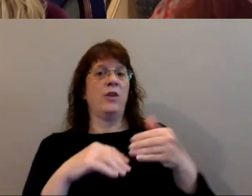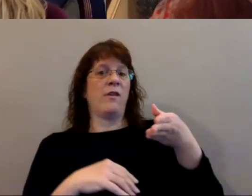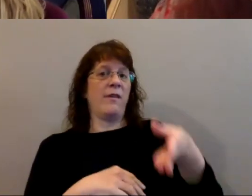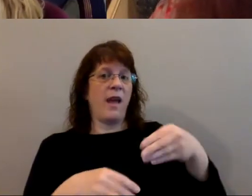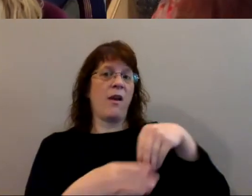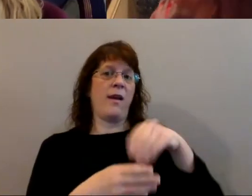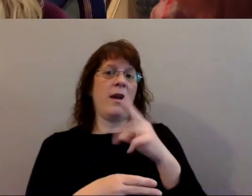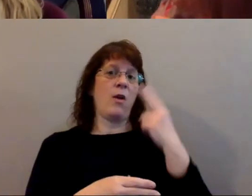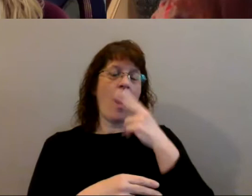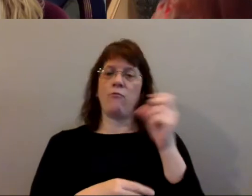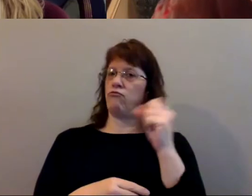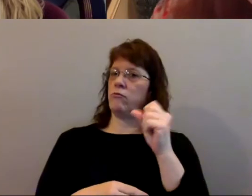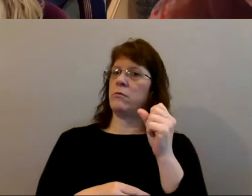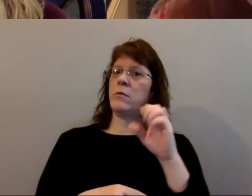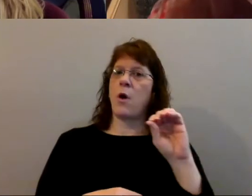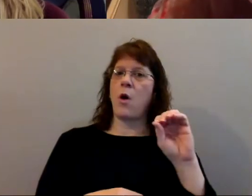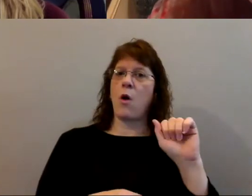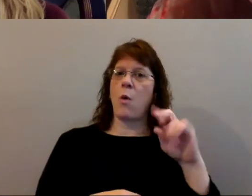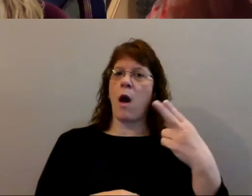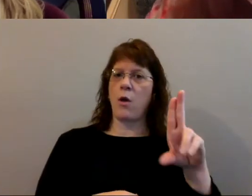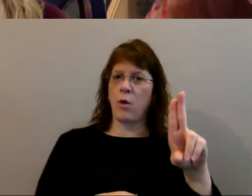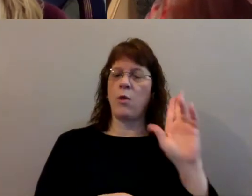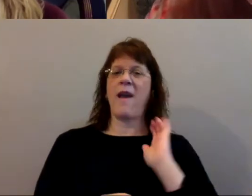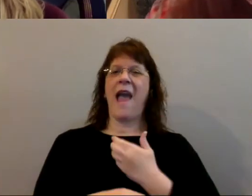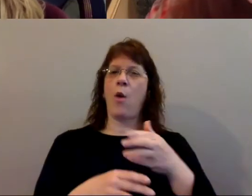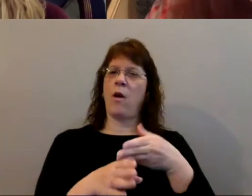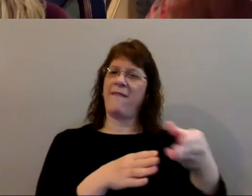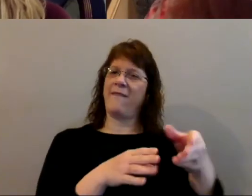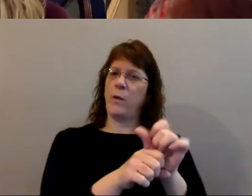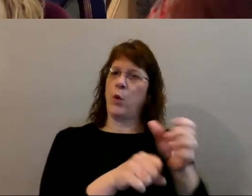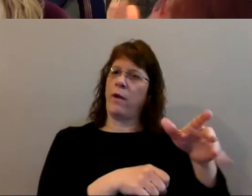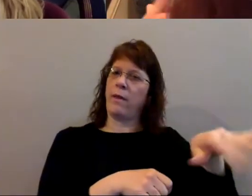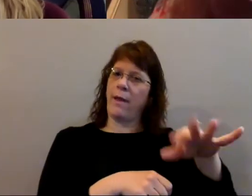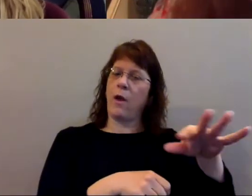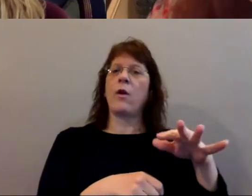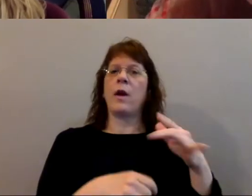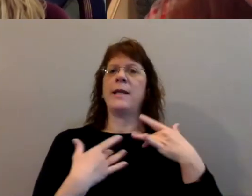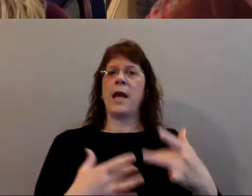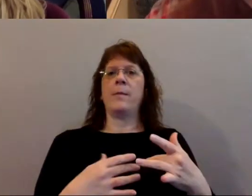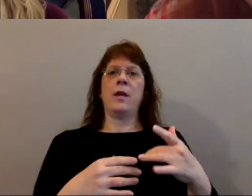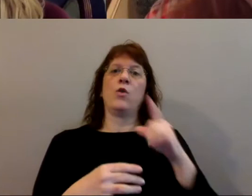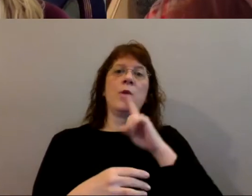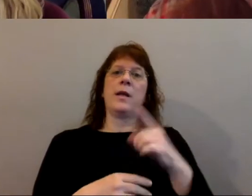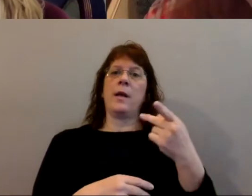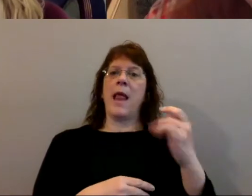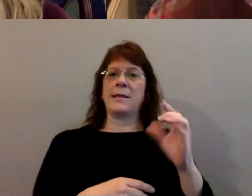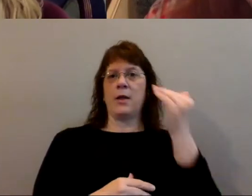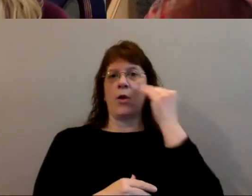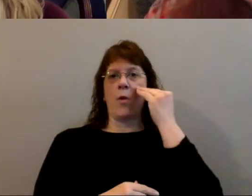Yeah, Hawaii generally, or Oahu, where we do the field work, is generally super plastic aware. That's